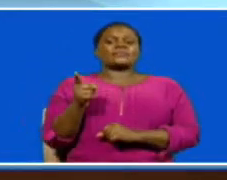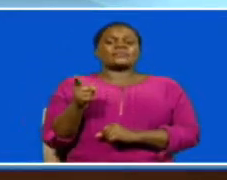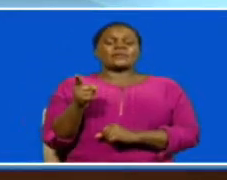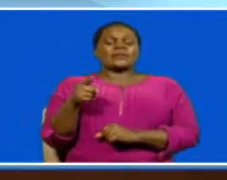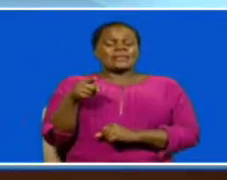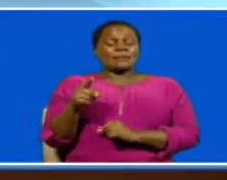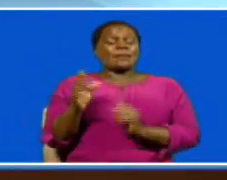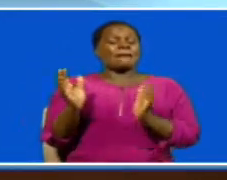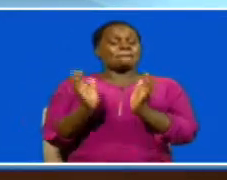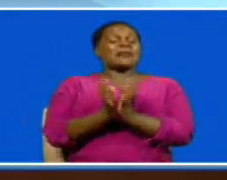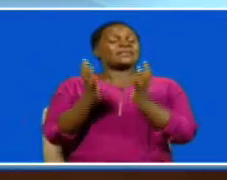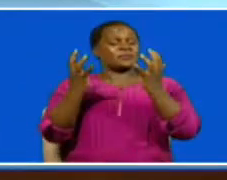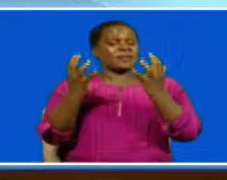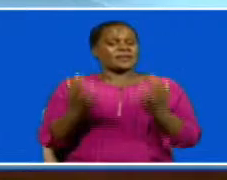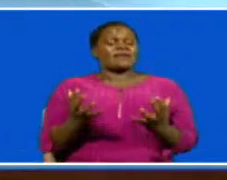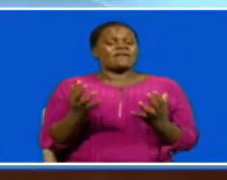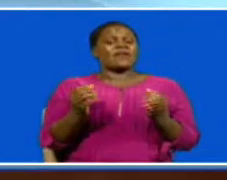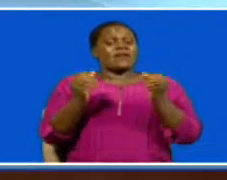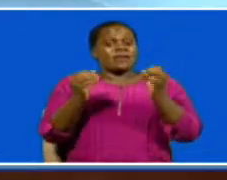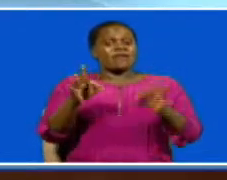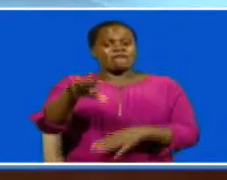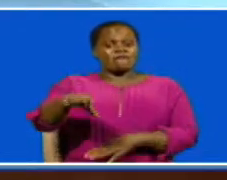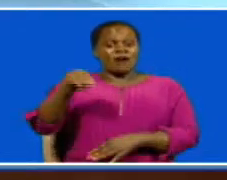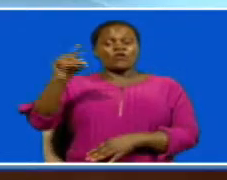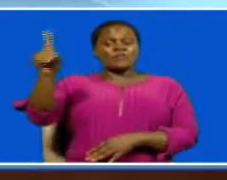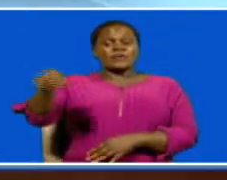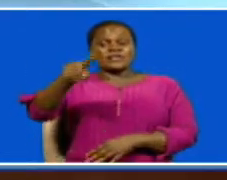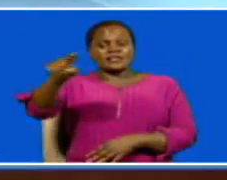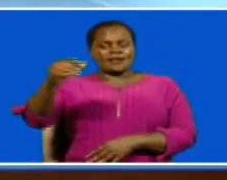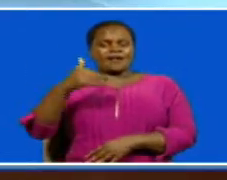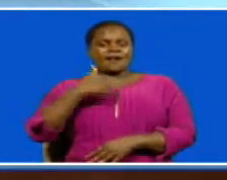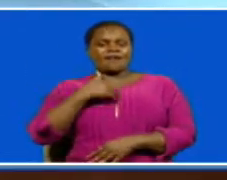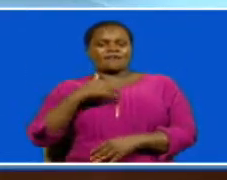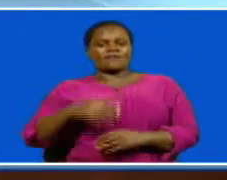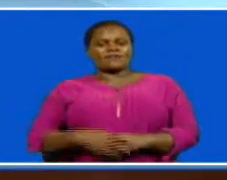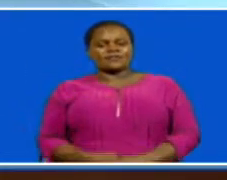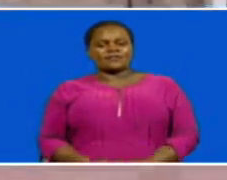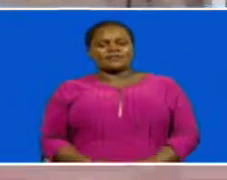they will face the consequences, as Shadrach Mitty reports.